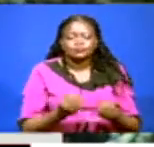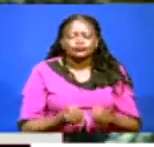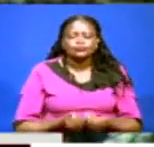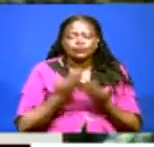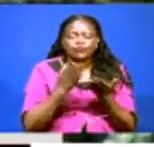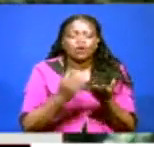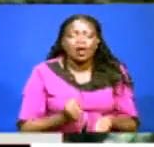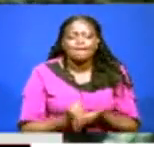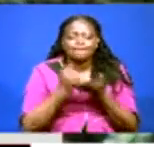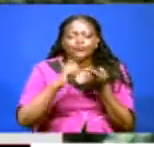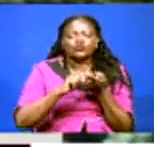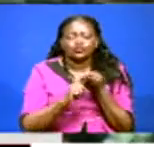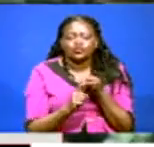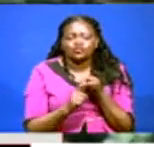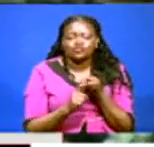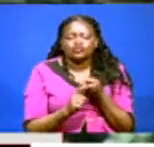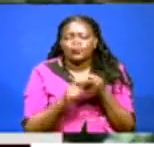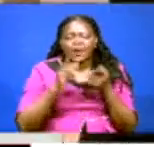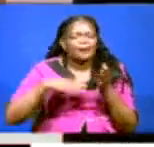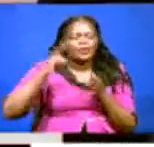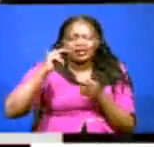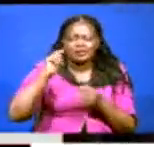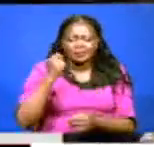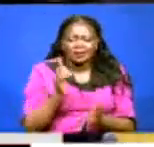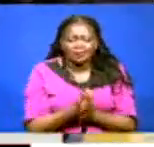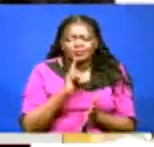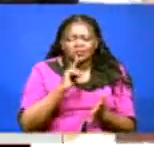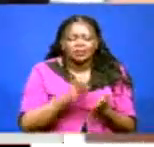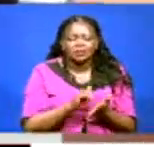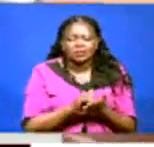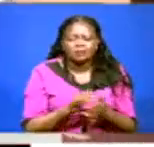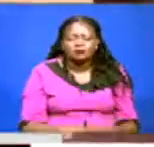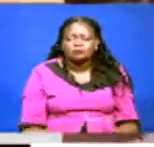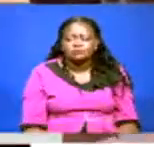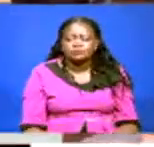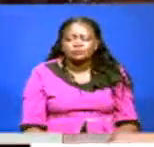assistance to the larger Northern Kenya, that is Wajir.